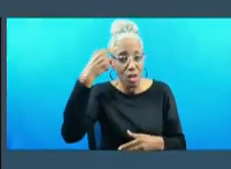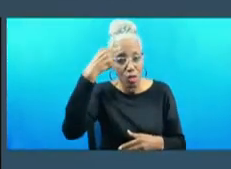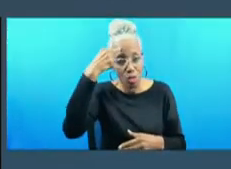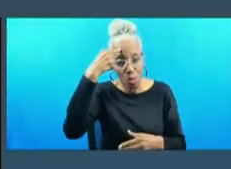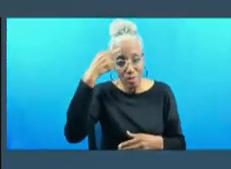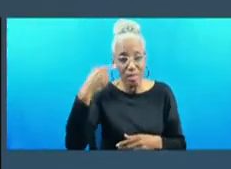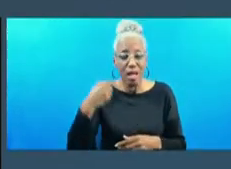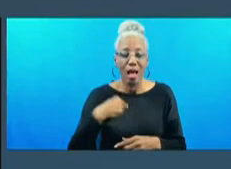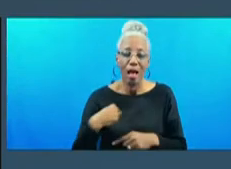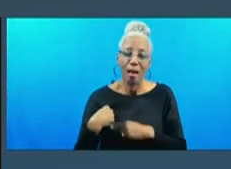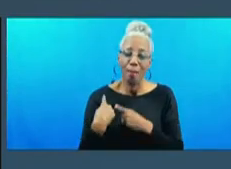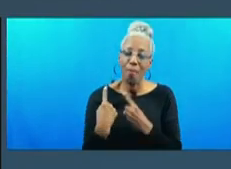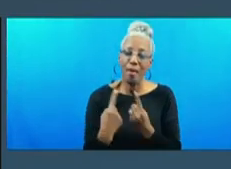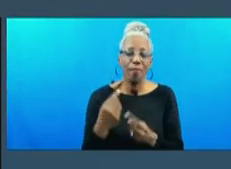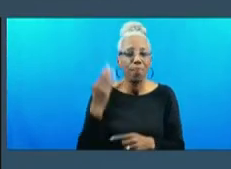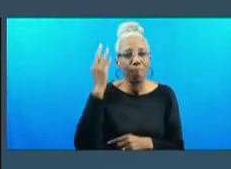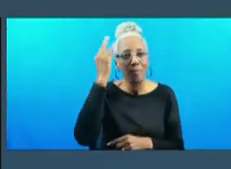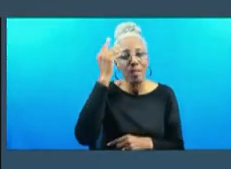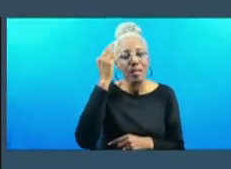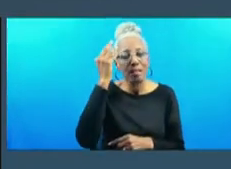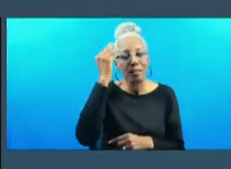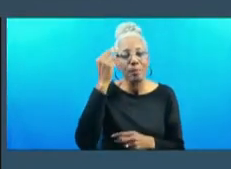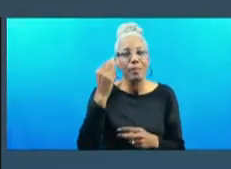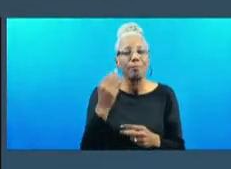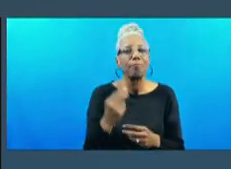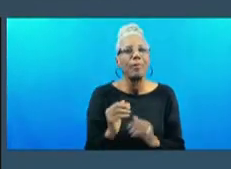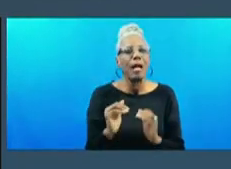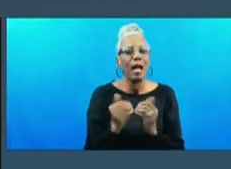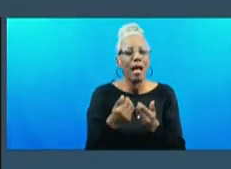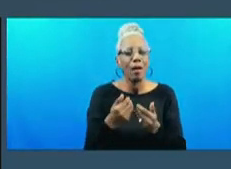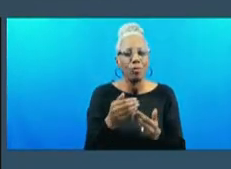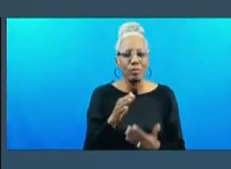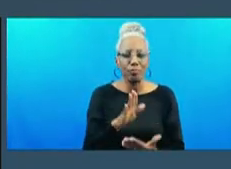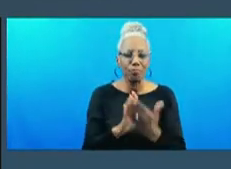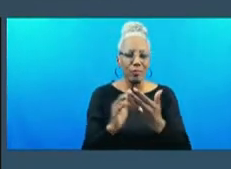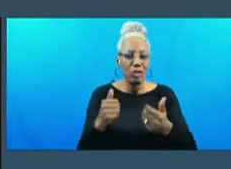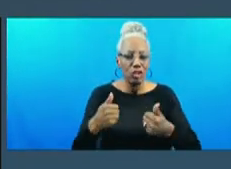we take on some of the challenges in a very different way and in a